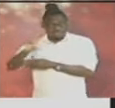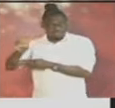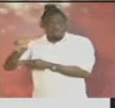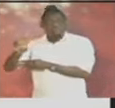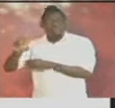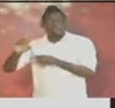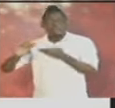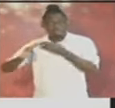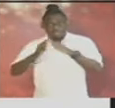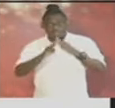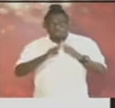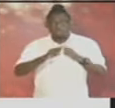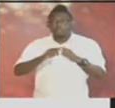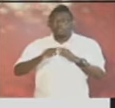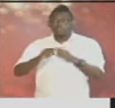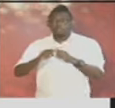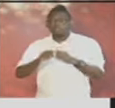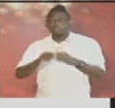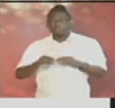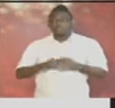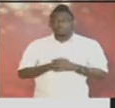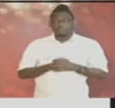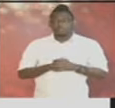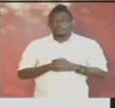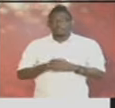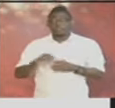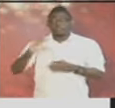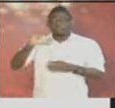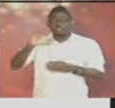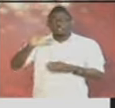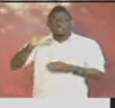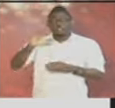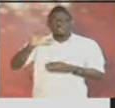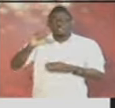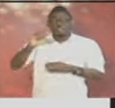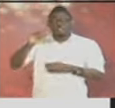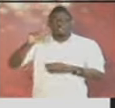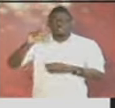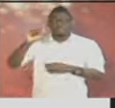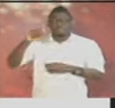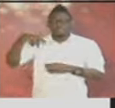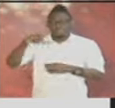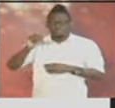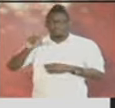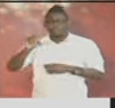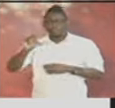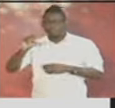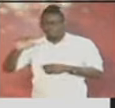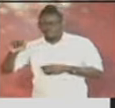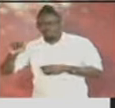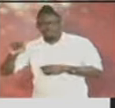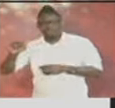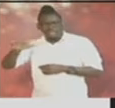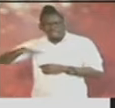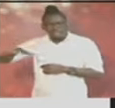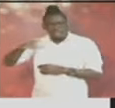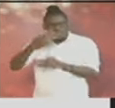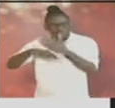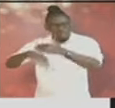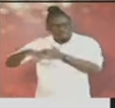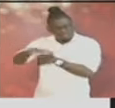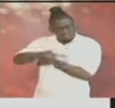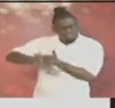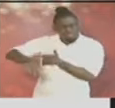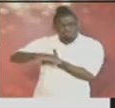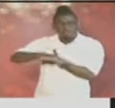a little more in those particular areas. Now this is only identifying confirmed cases, and it does,